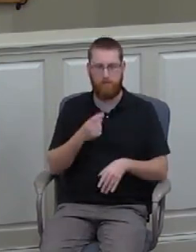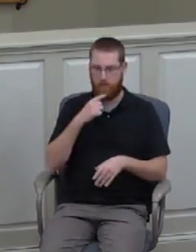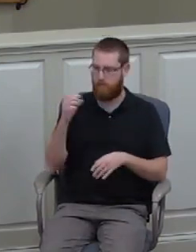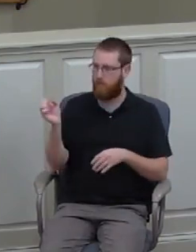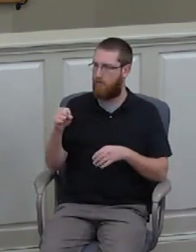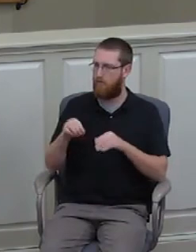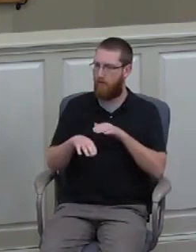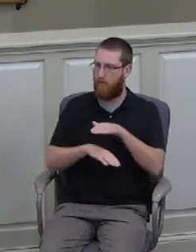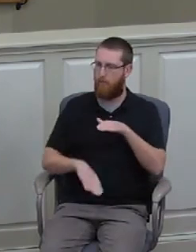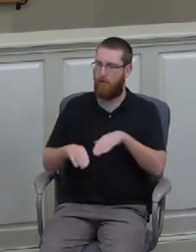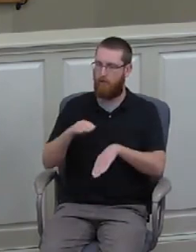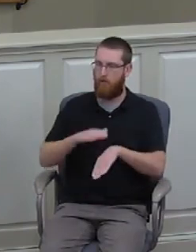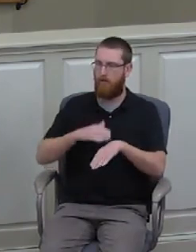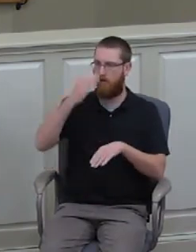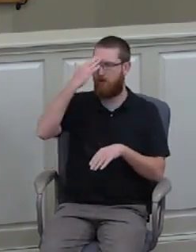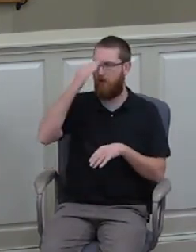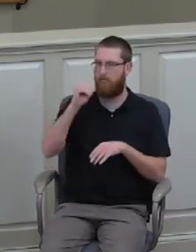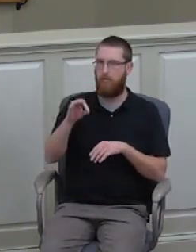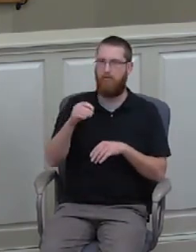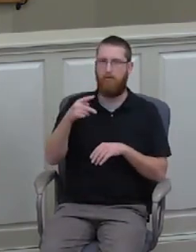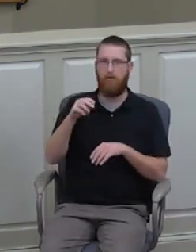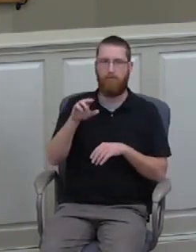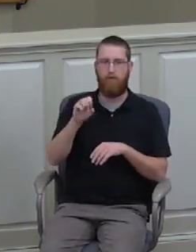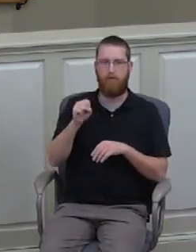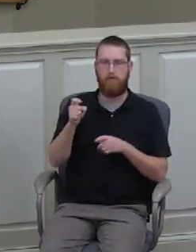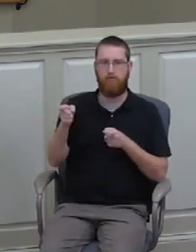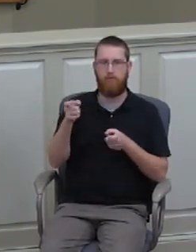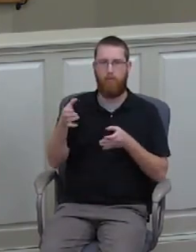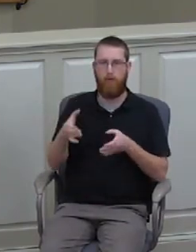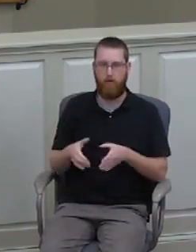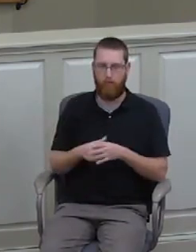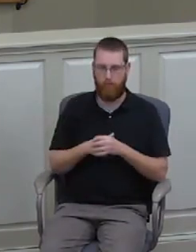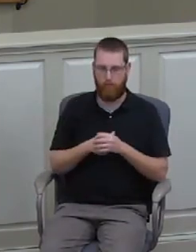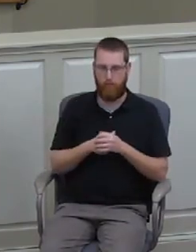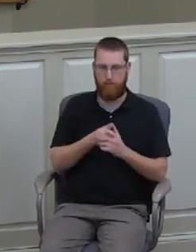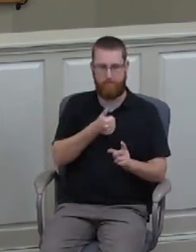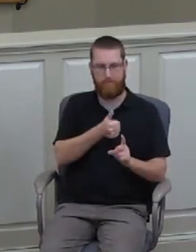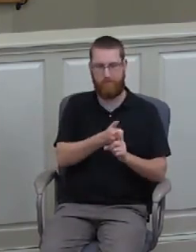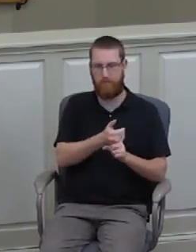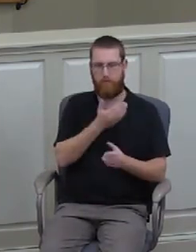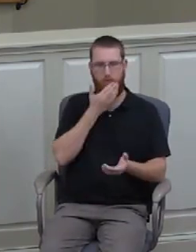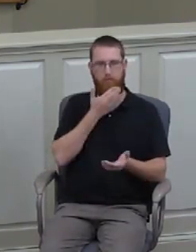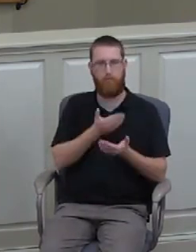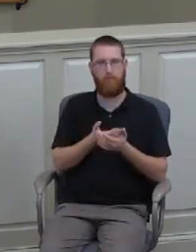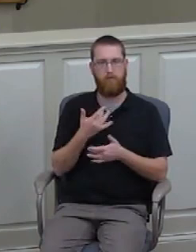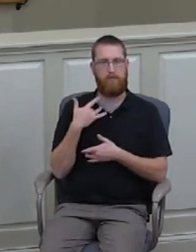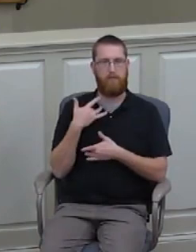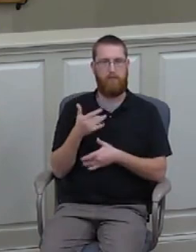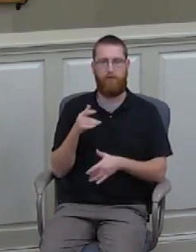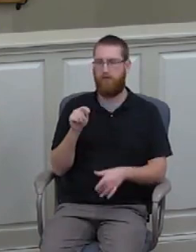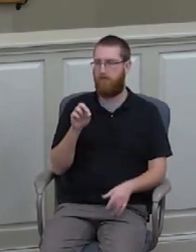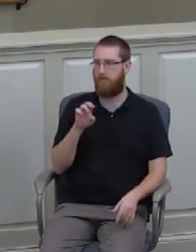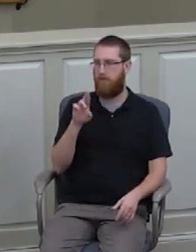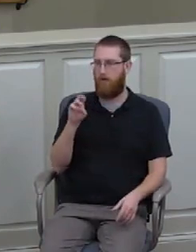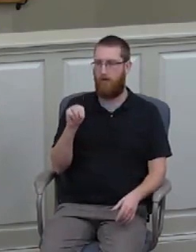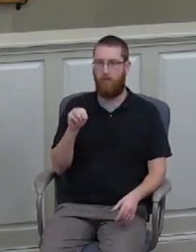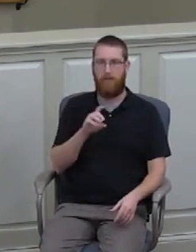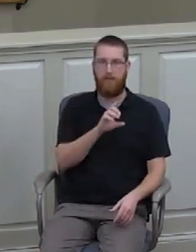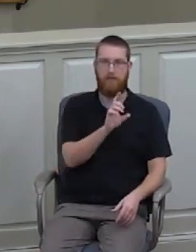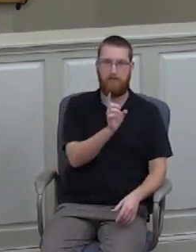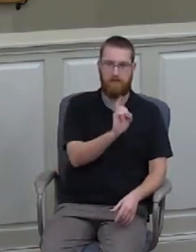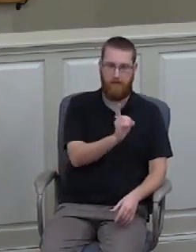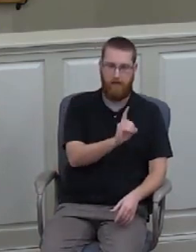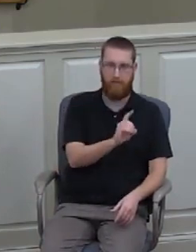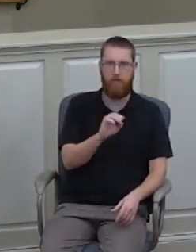on the knowledge of your parks director, is that he said that would be a typical term. So Danville residents